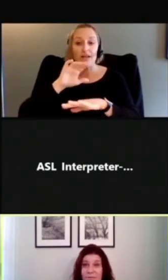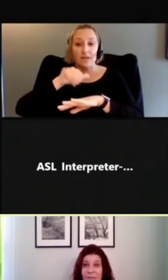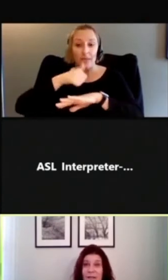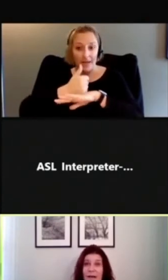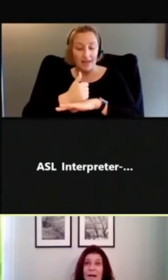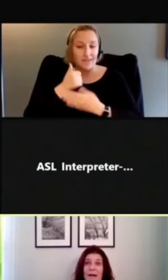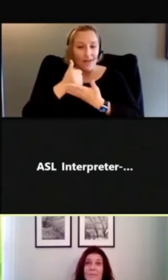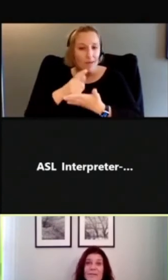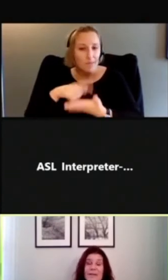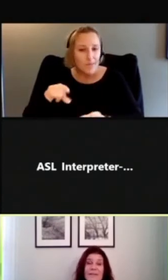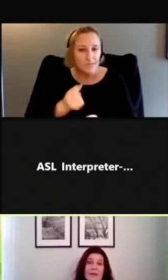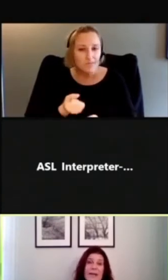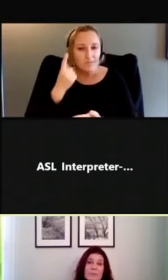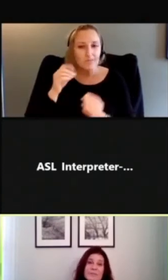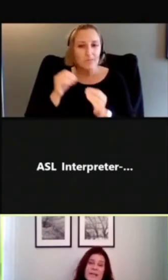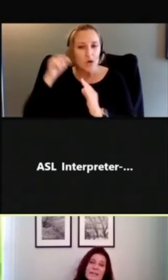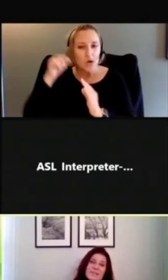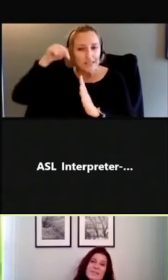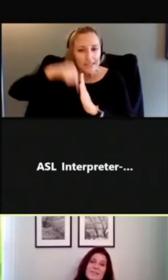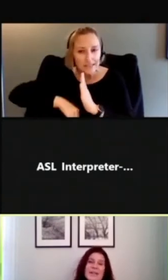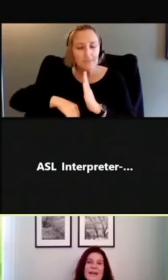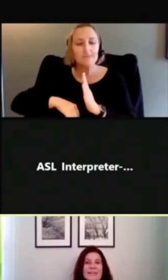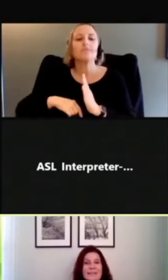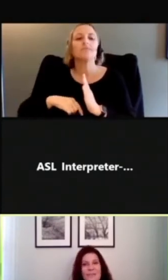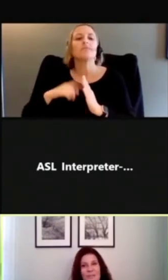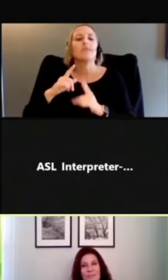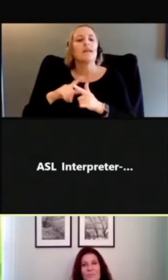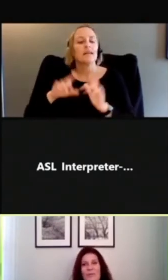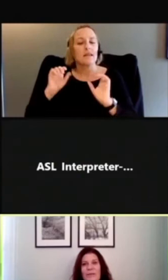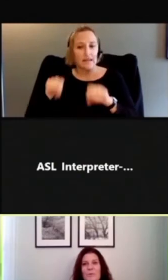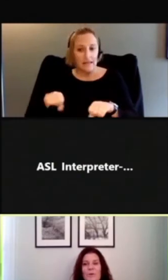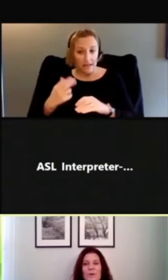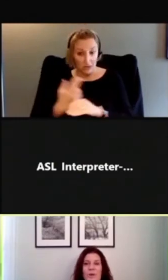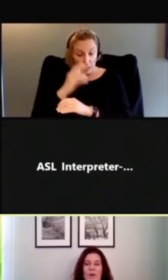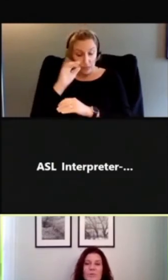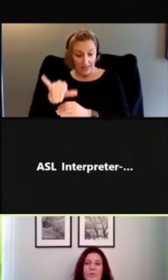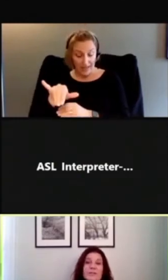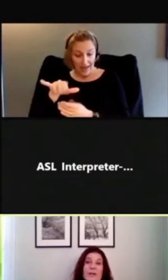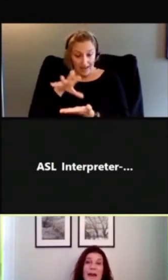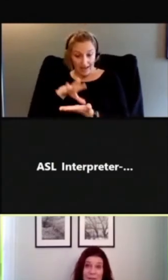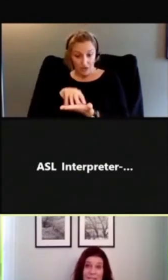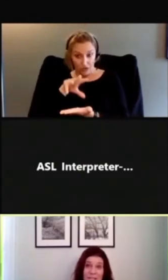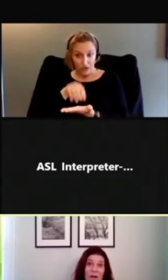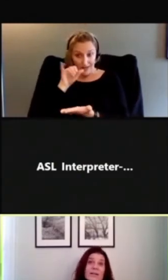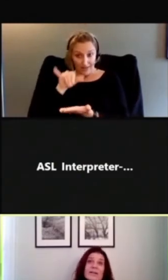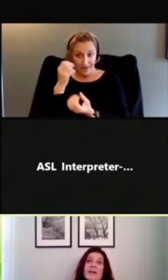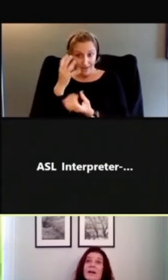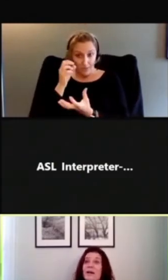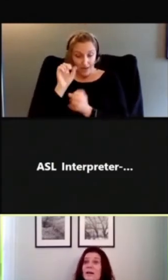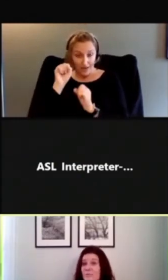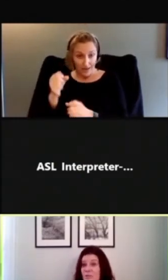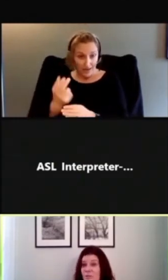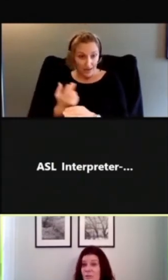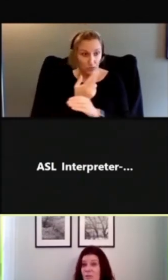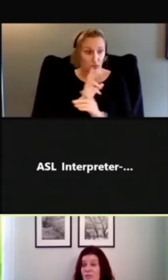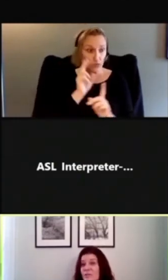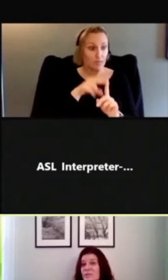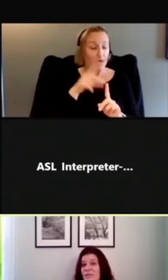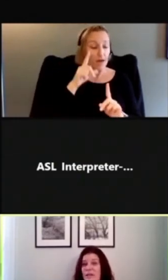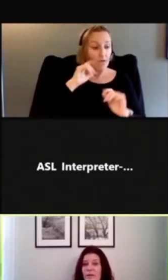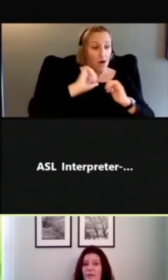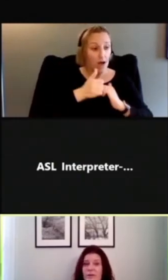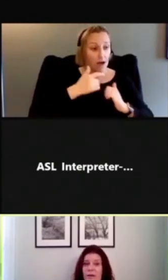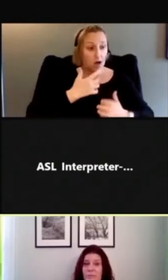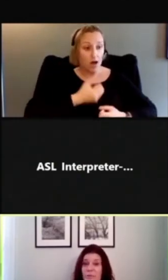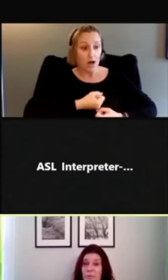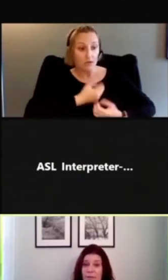deeper level. And then they are able to kind of turn that into being more real to how they talk, to the